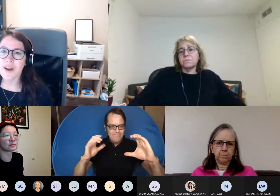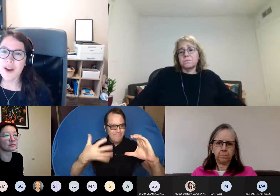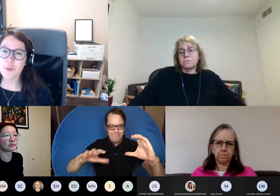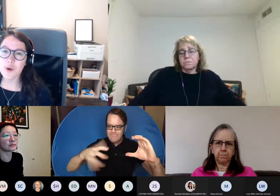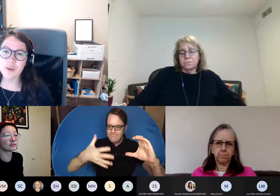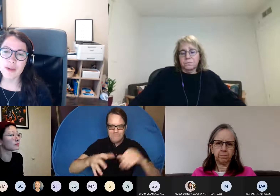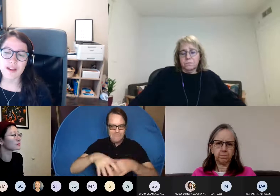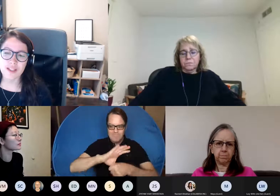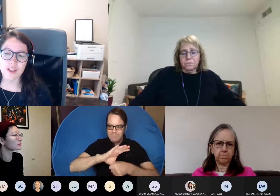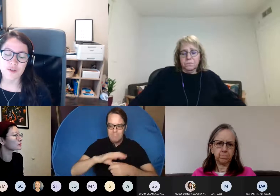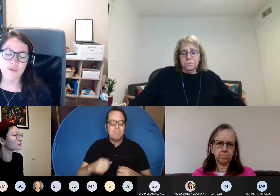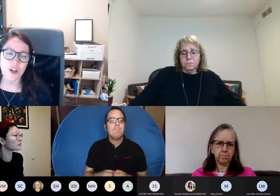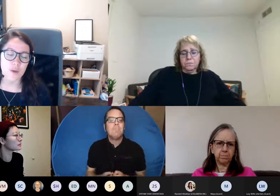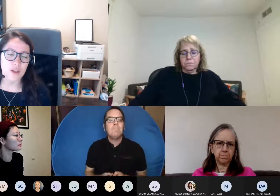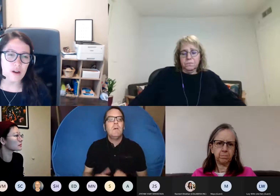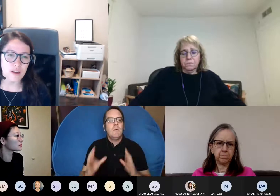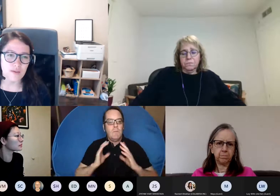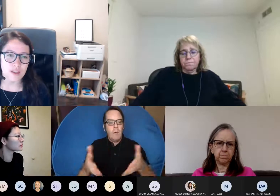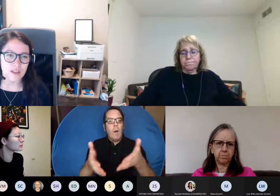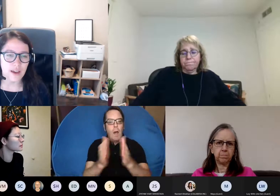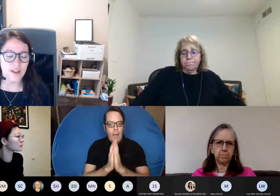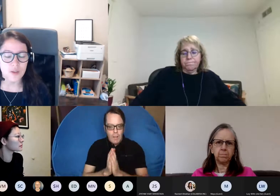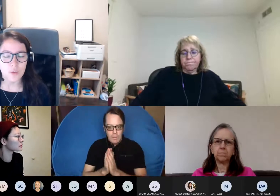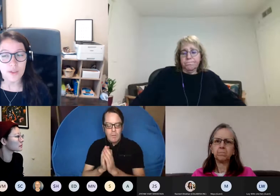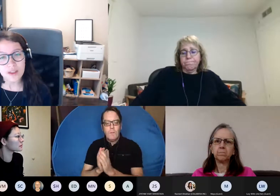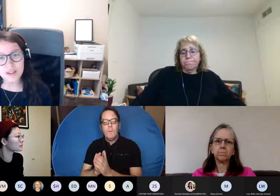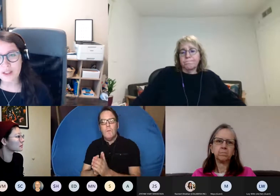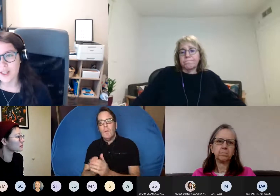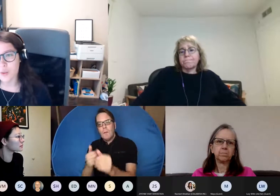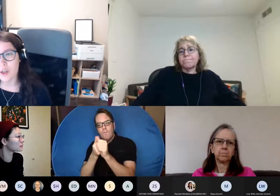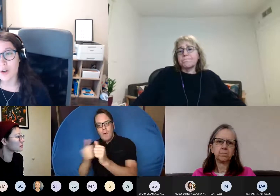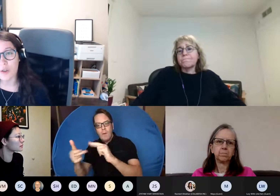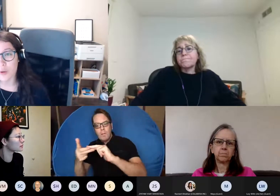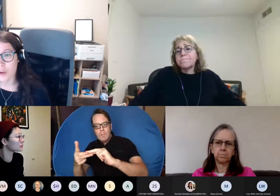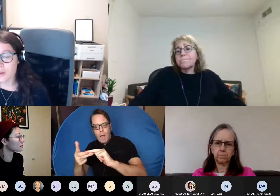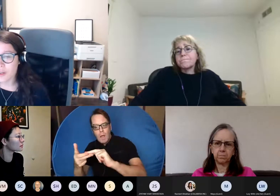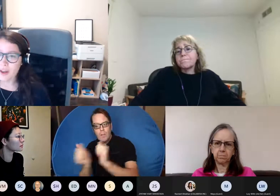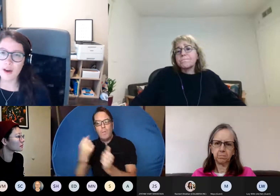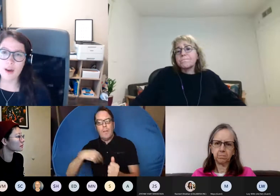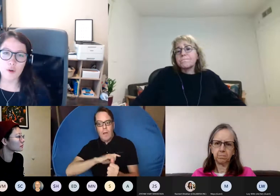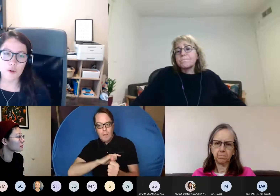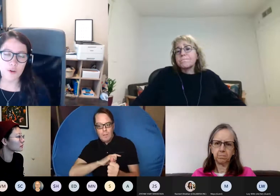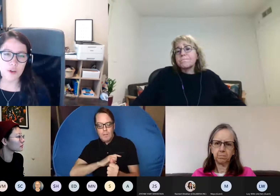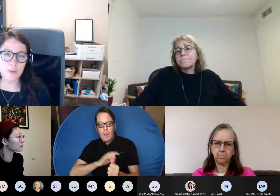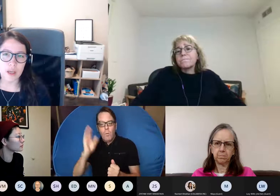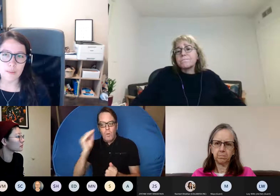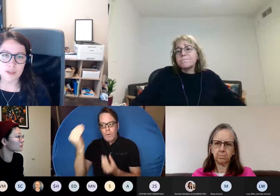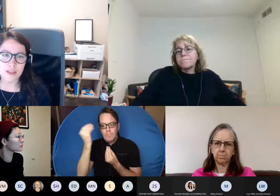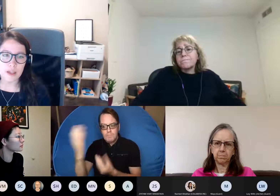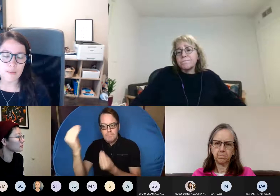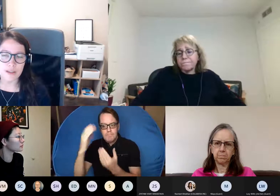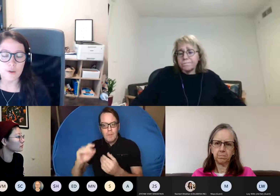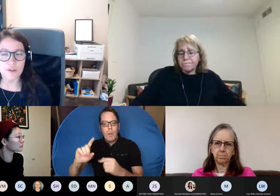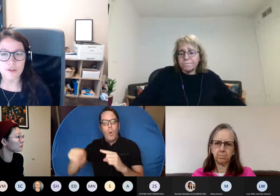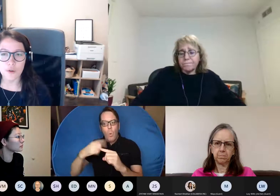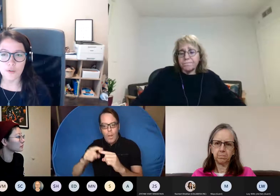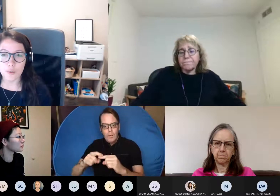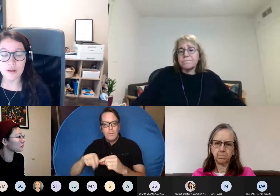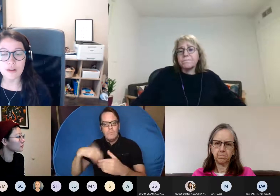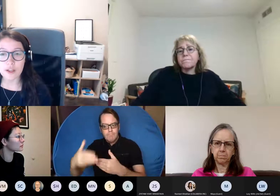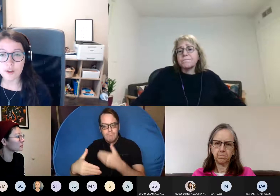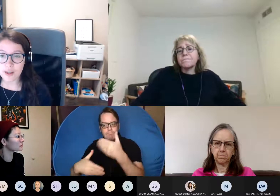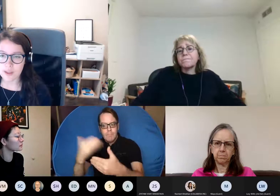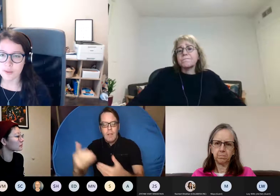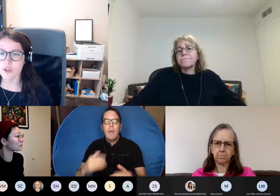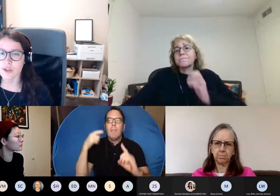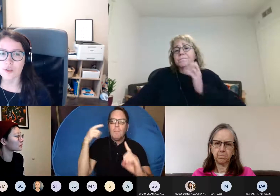So we're going to be asking you to follow along in the slides with us as we go through in order for you to be able to see myself and Sophie